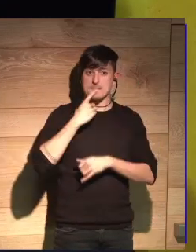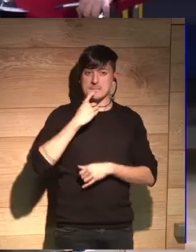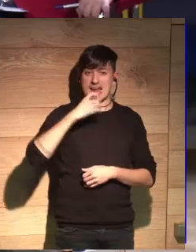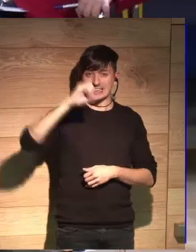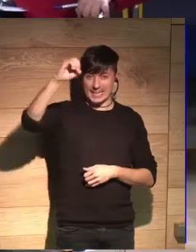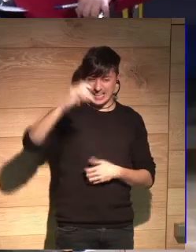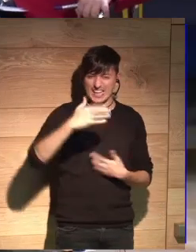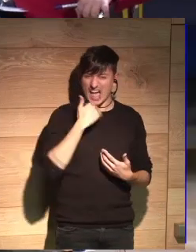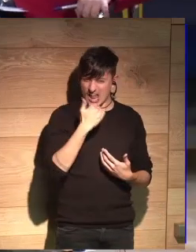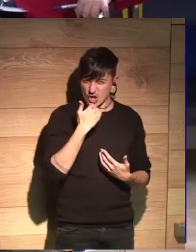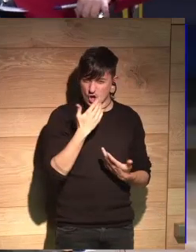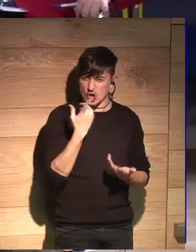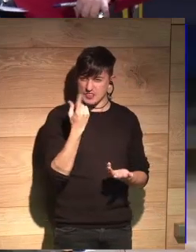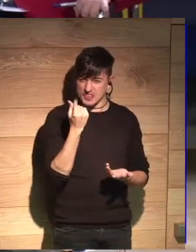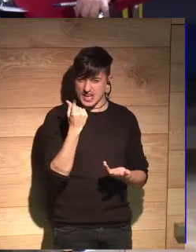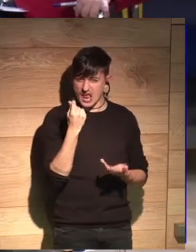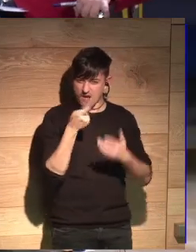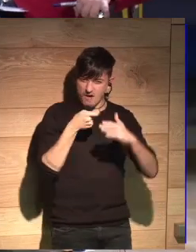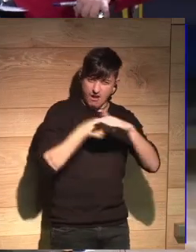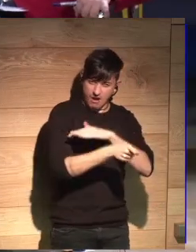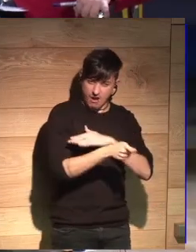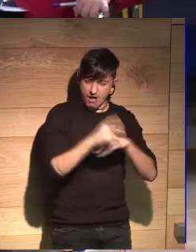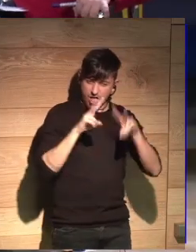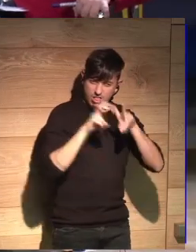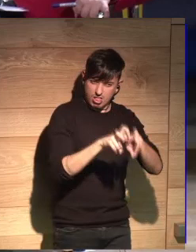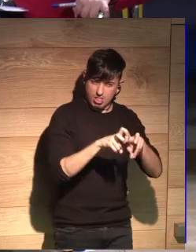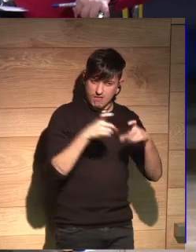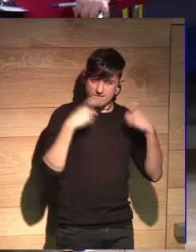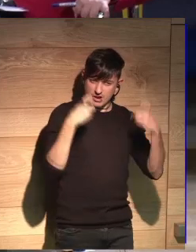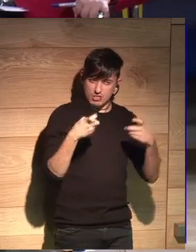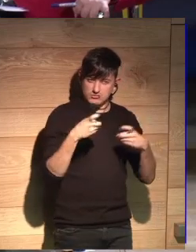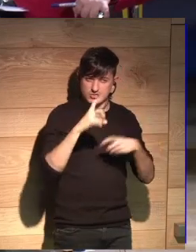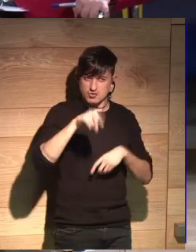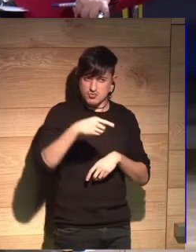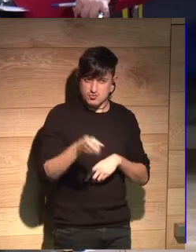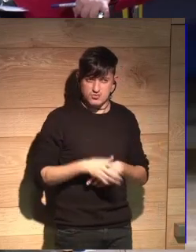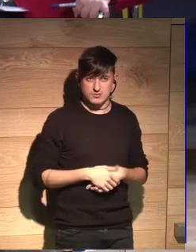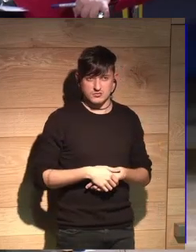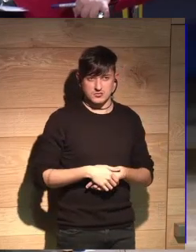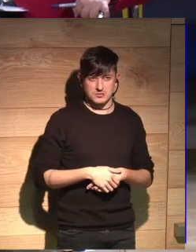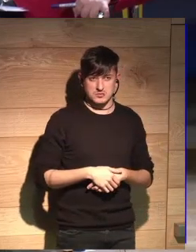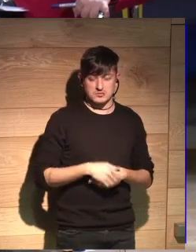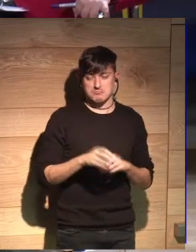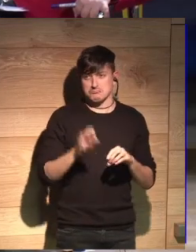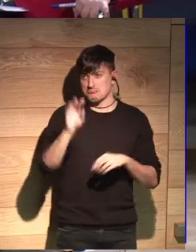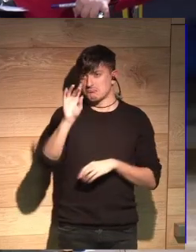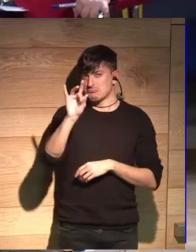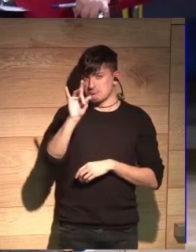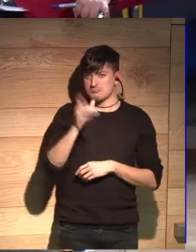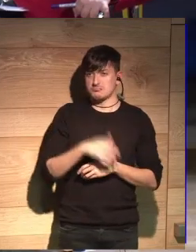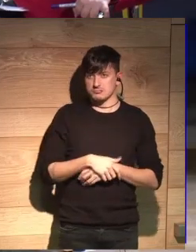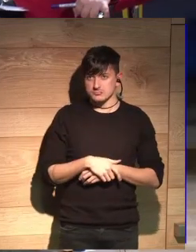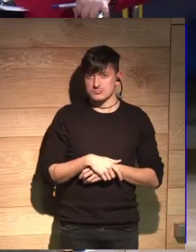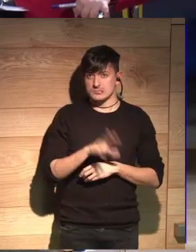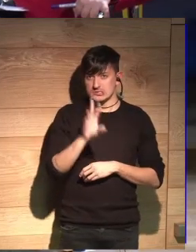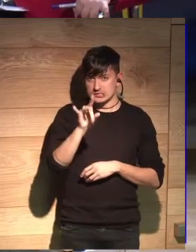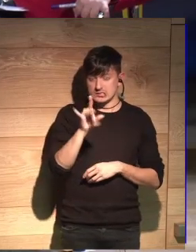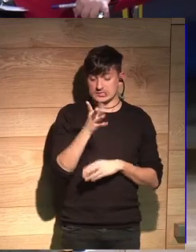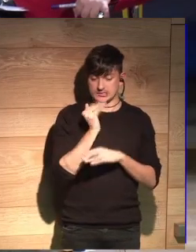of Humanity? Is something that you are investing money and effort in? So our institute is